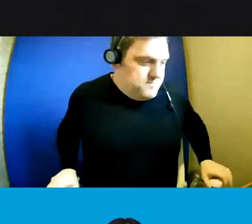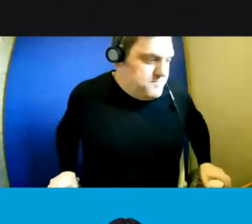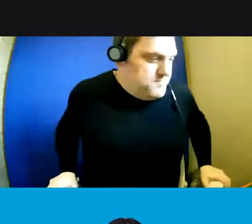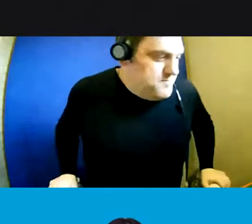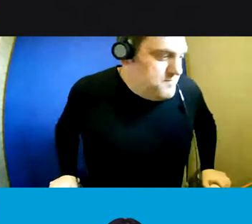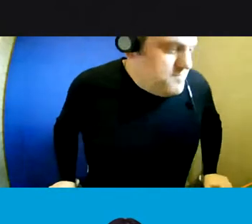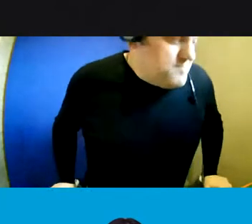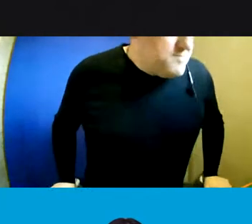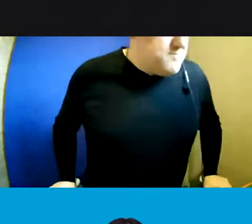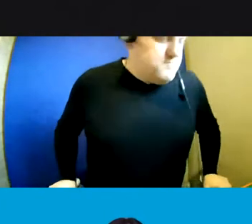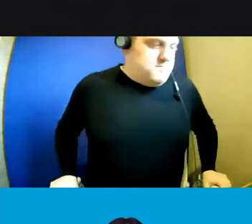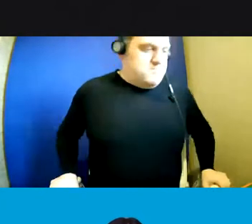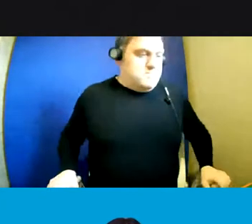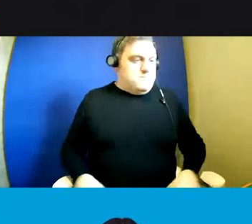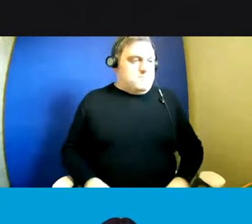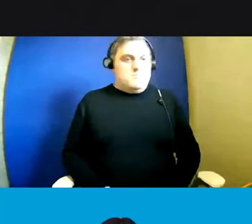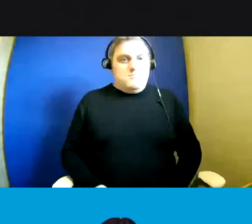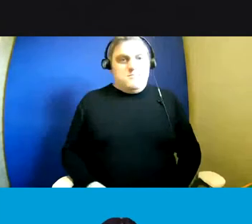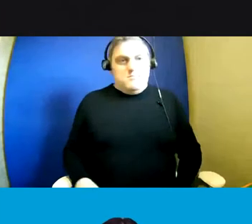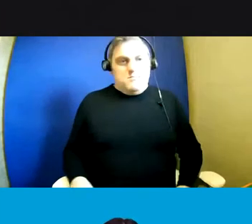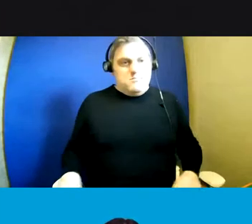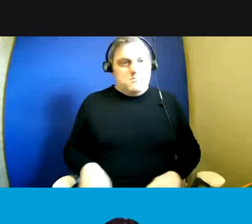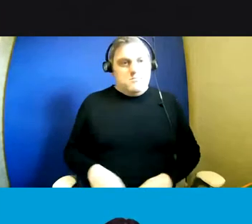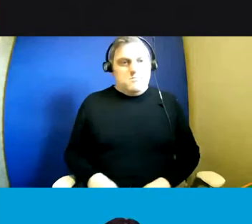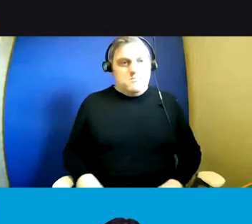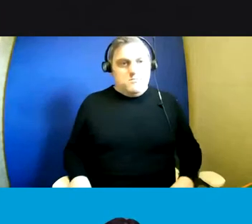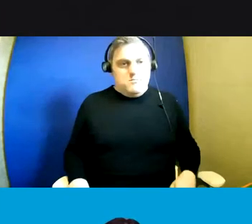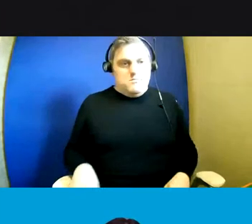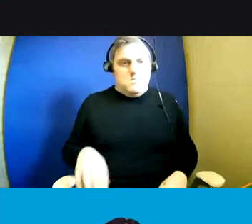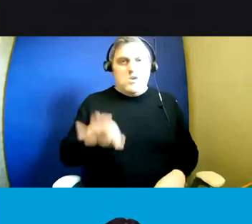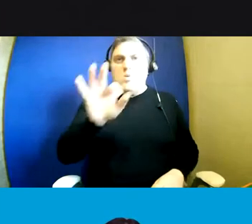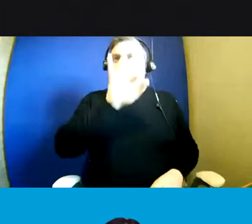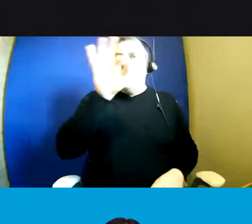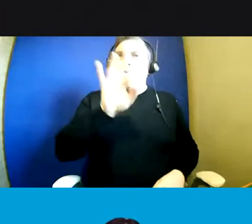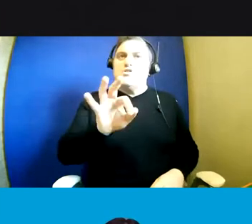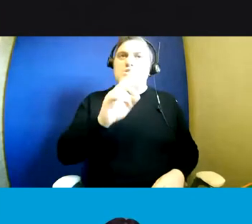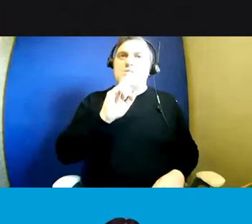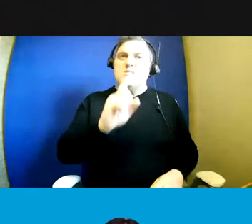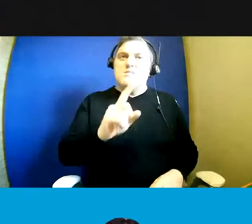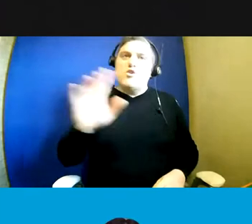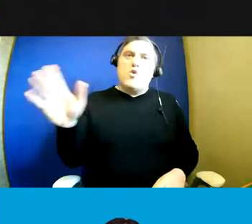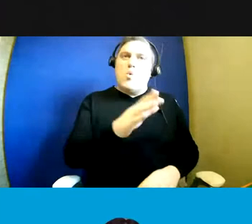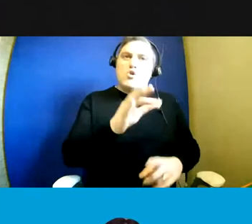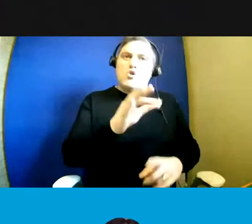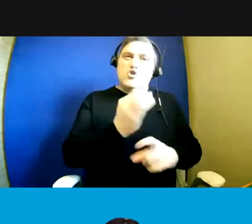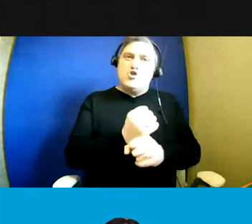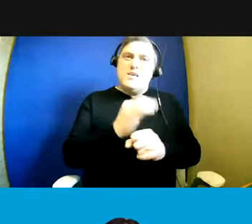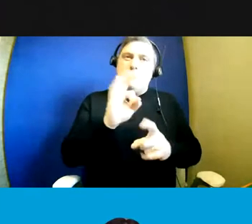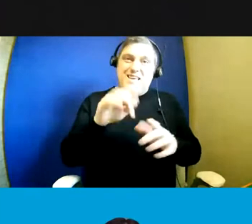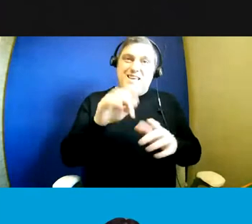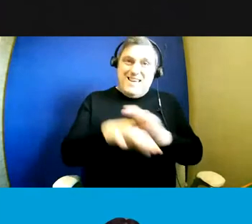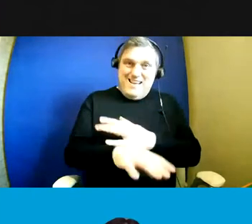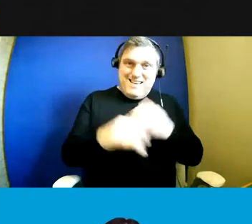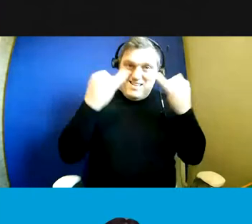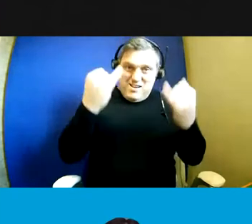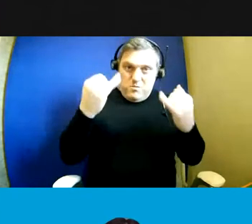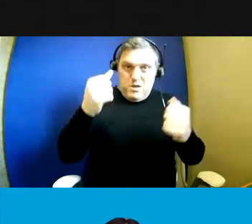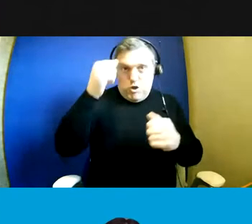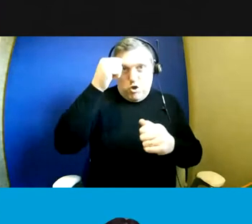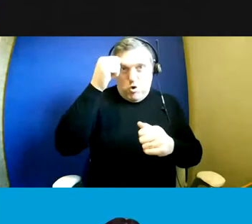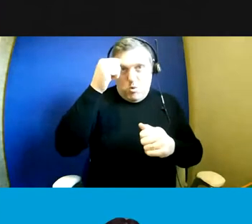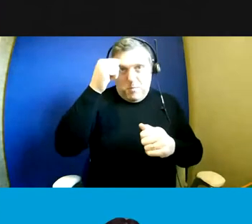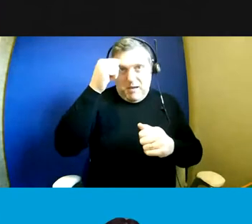that. Thanks, Kath. We've had a question from Catherine, who's saying, are all GPs in Derbyshire aware of phase two of